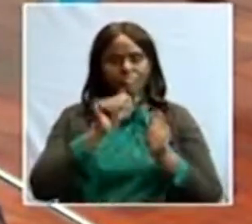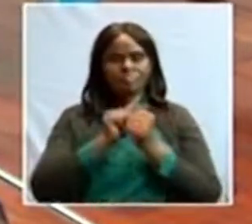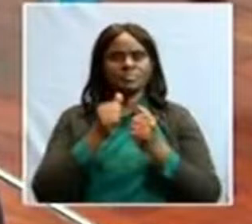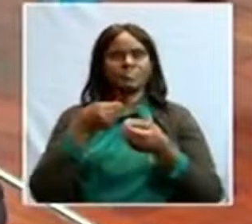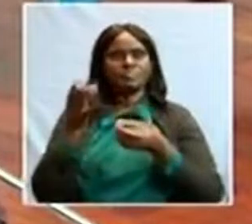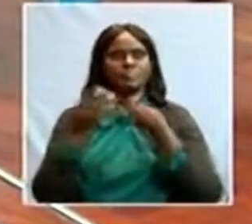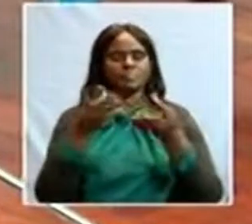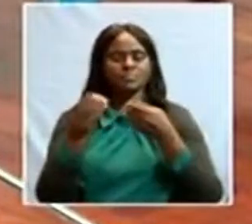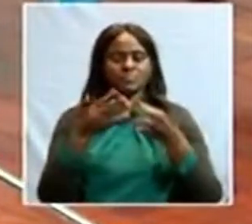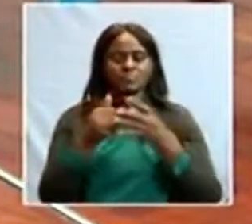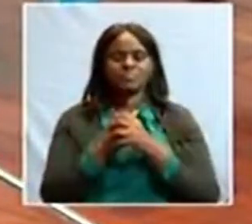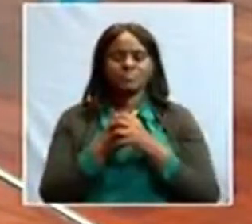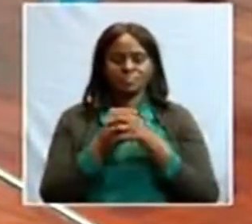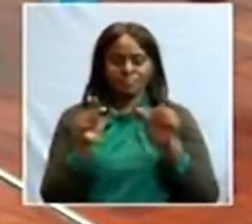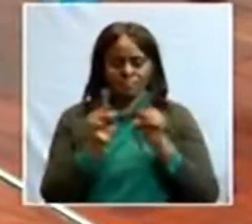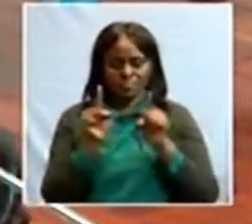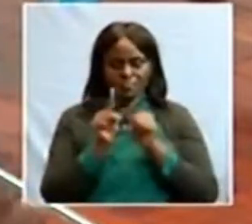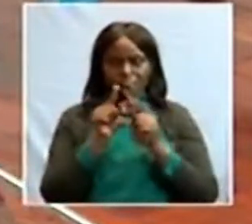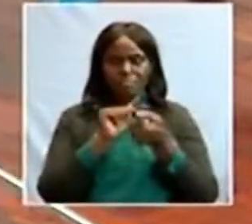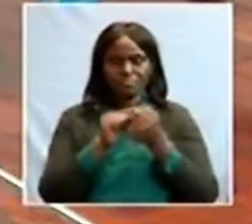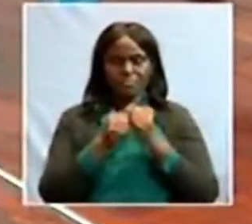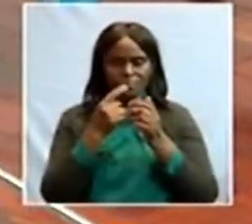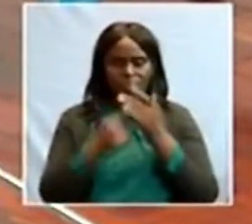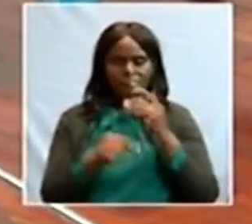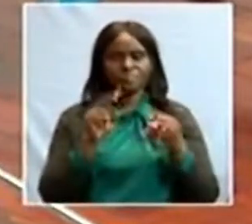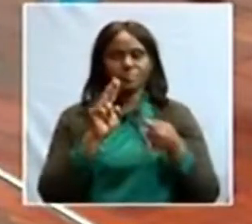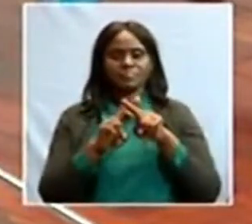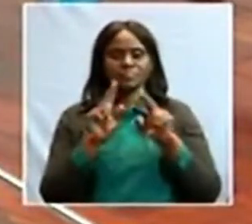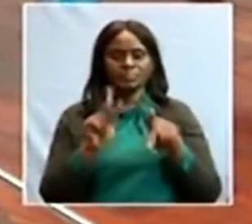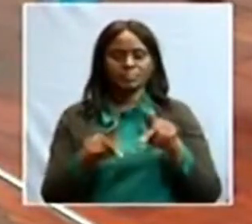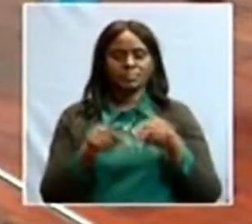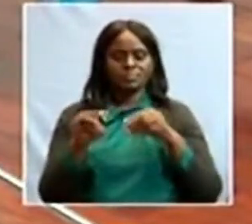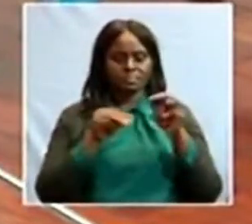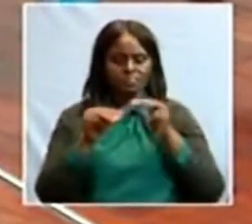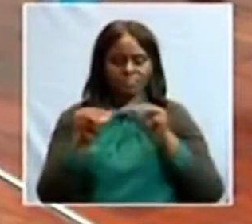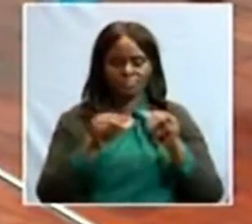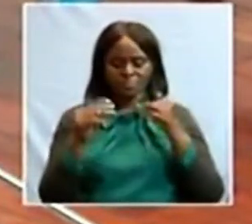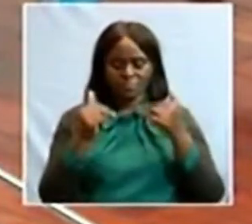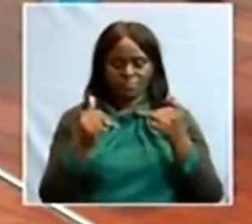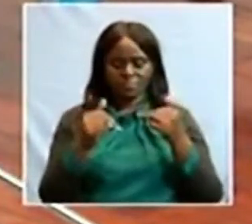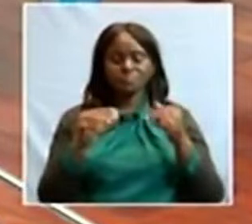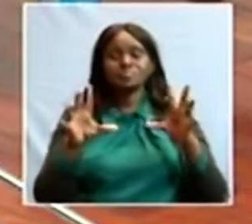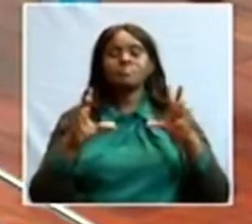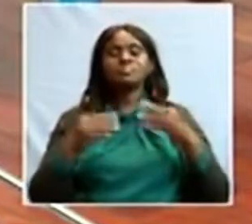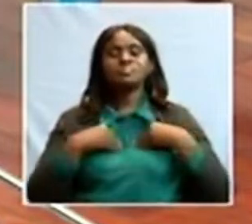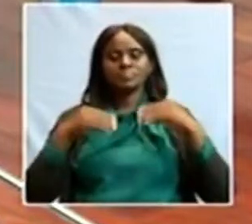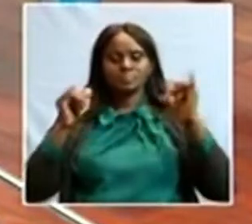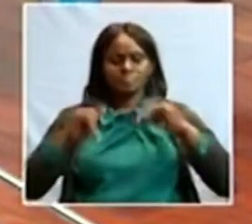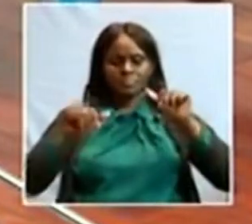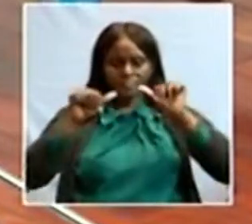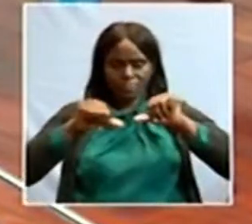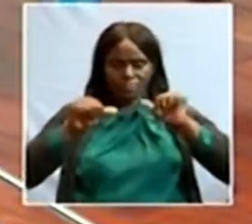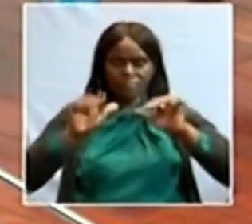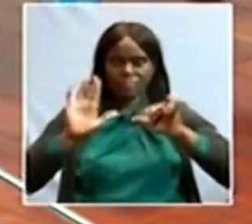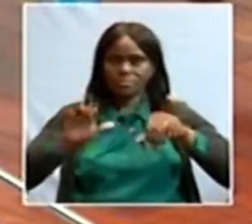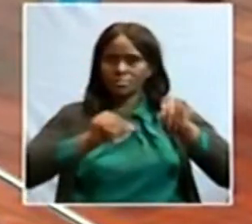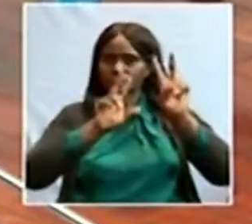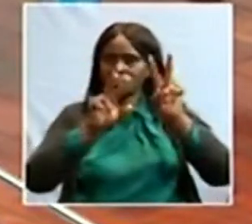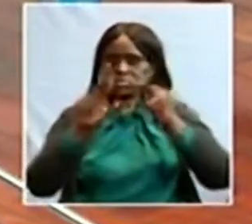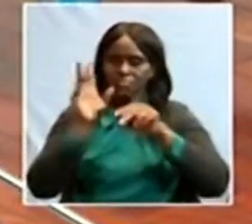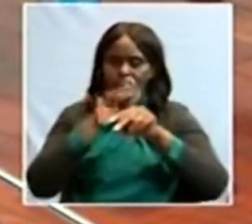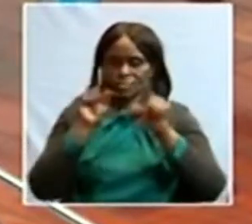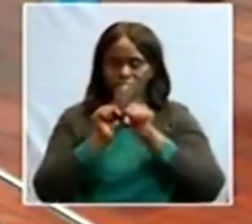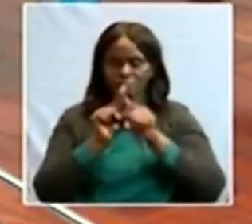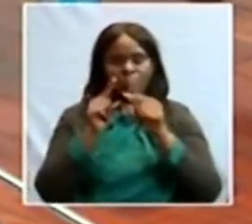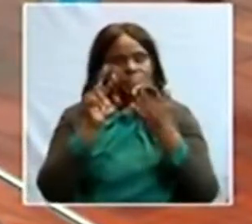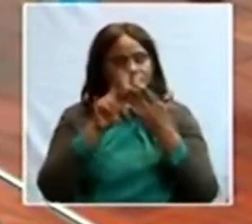expenditure. Because of the query, Chair, management wishes to acknowledge the auditor's observation and